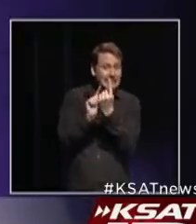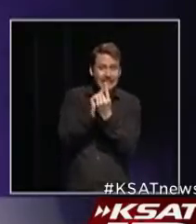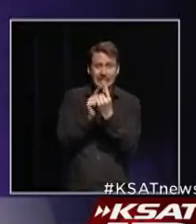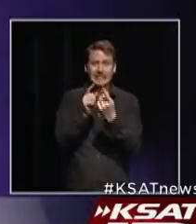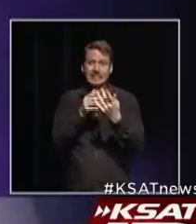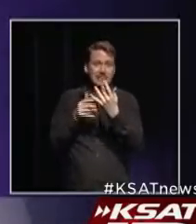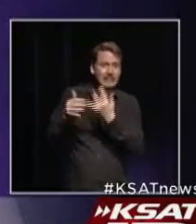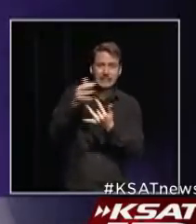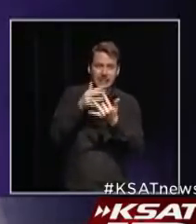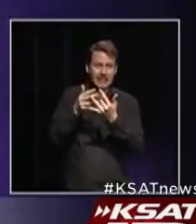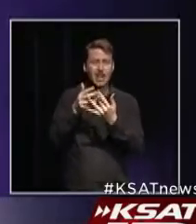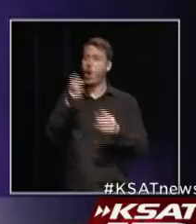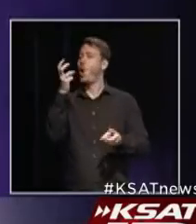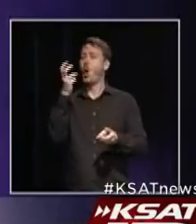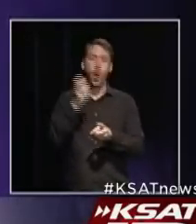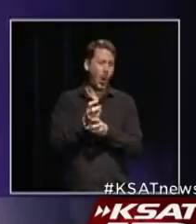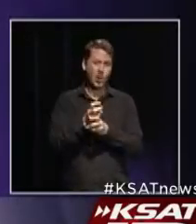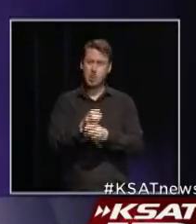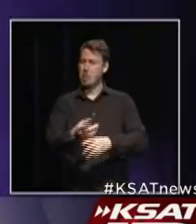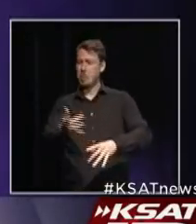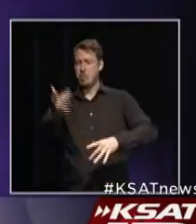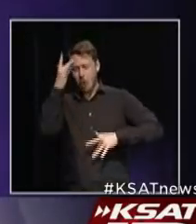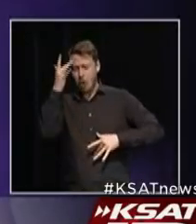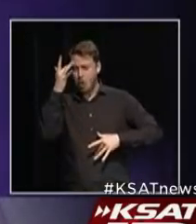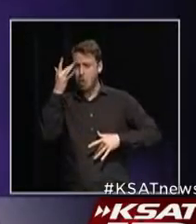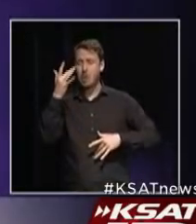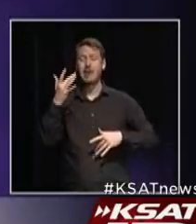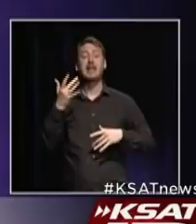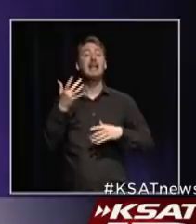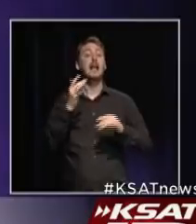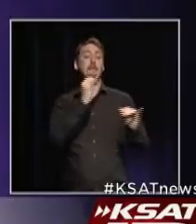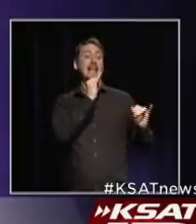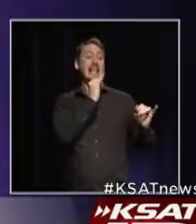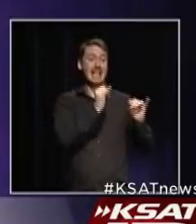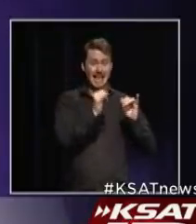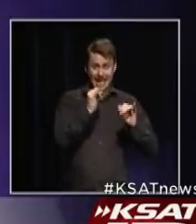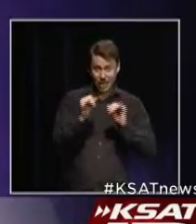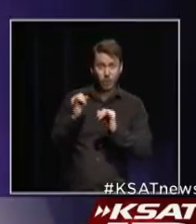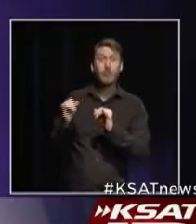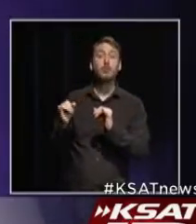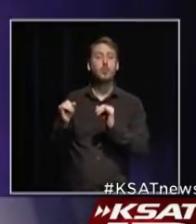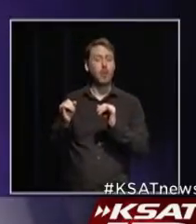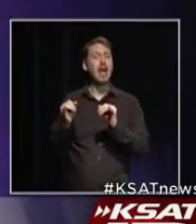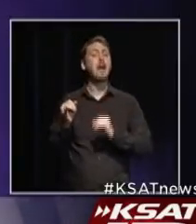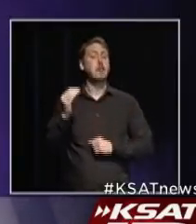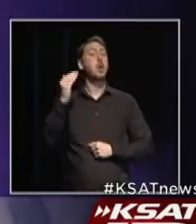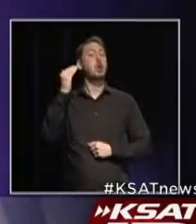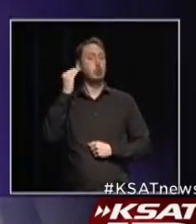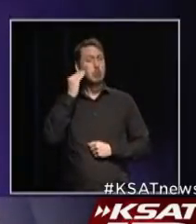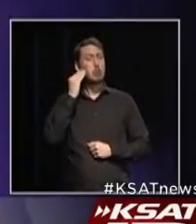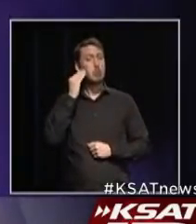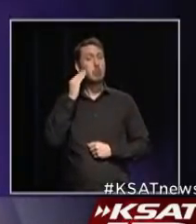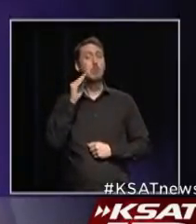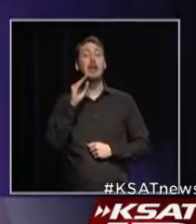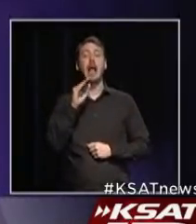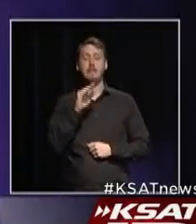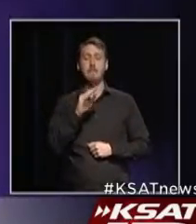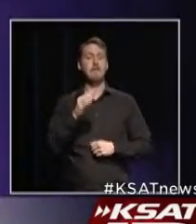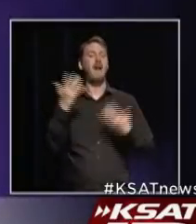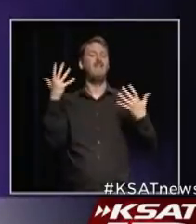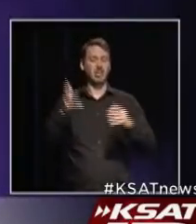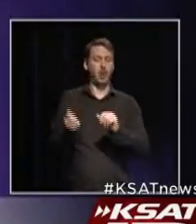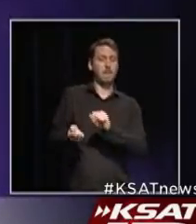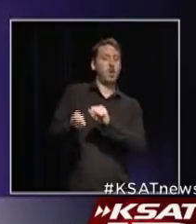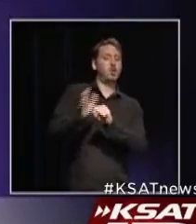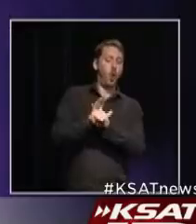liable to get a really bad dose of it, who were interviewed knew where they were infected, reported that they